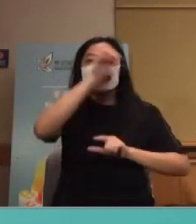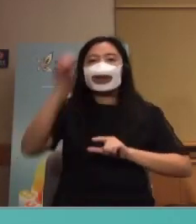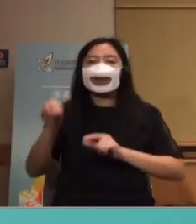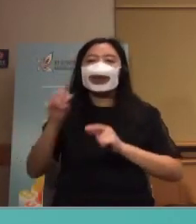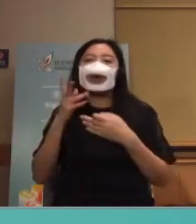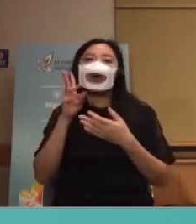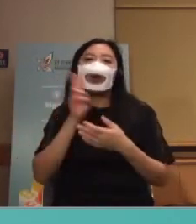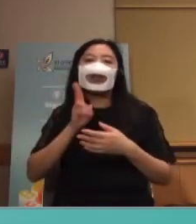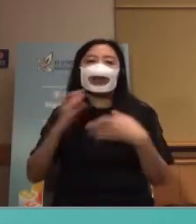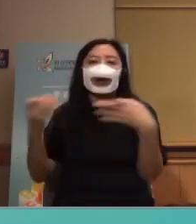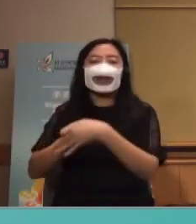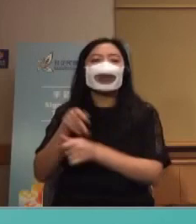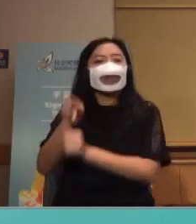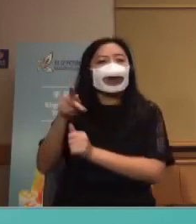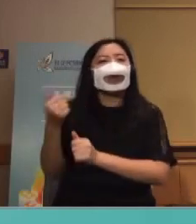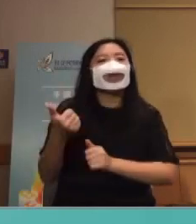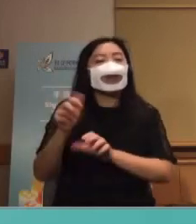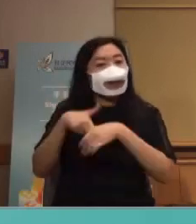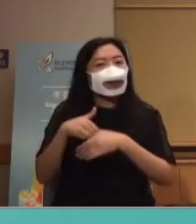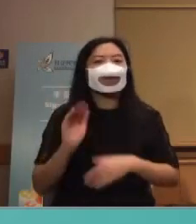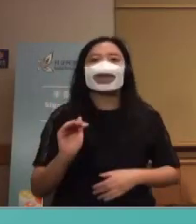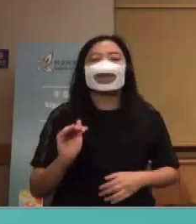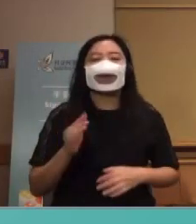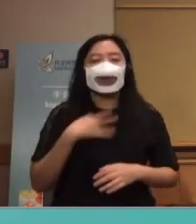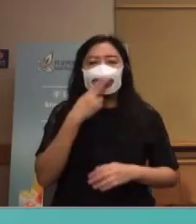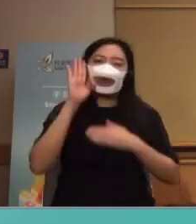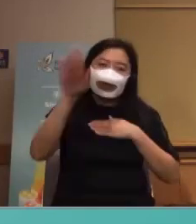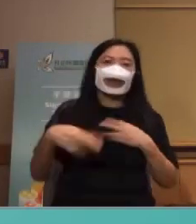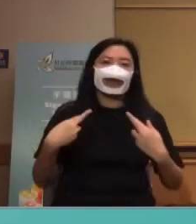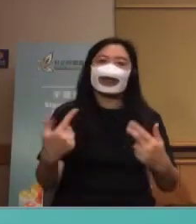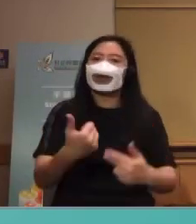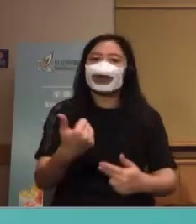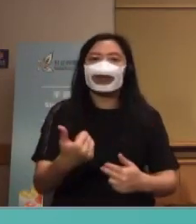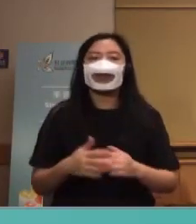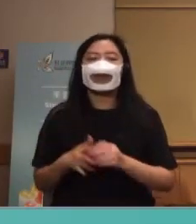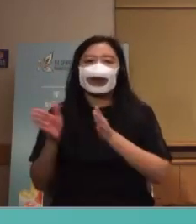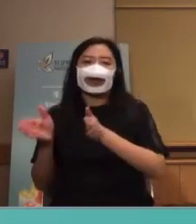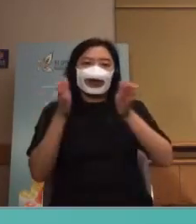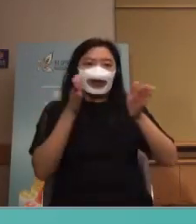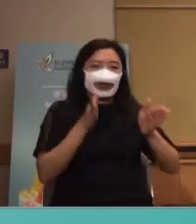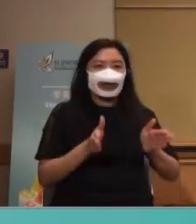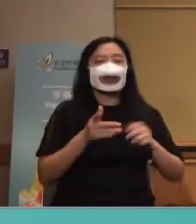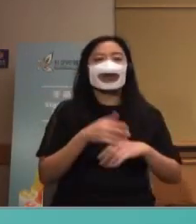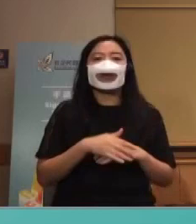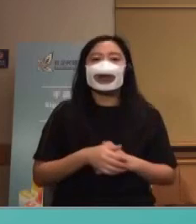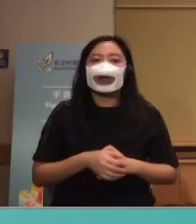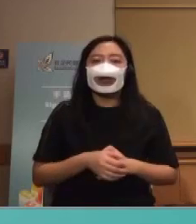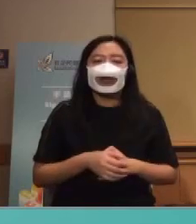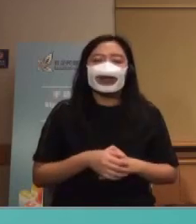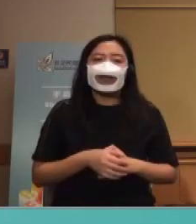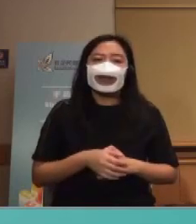Okay. And yes, Kelvin. So I guess it's my turn. Yeah, just like I think in terms of like social